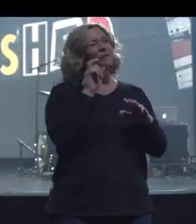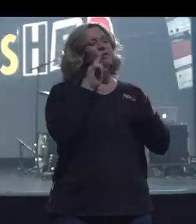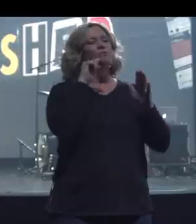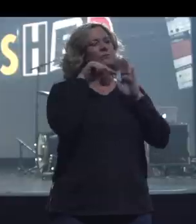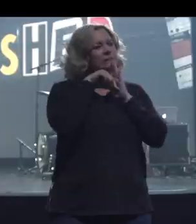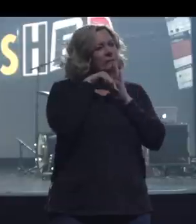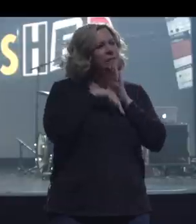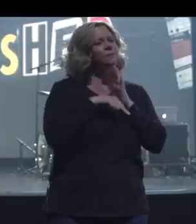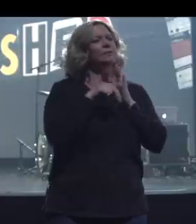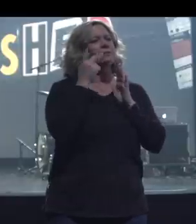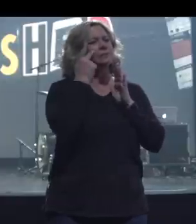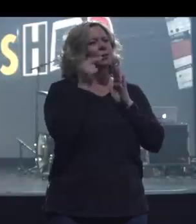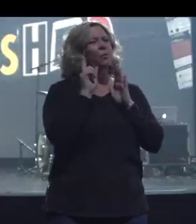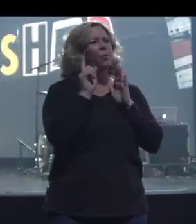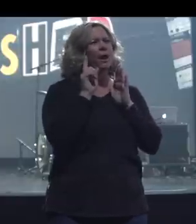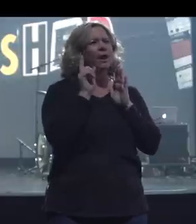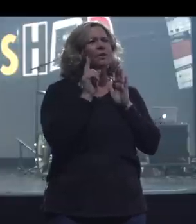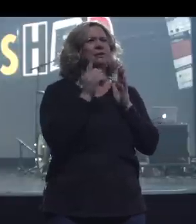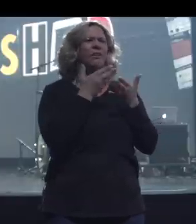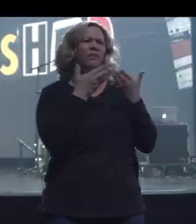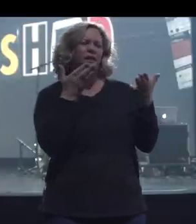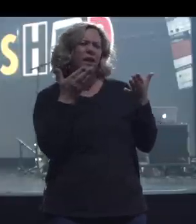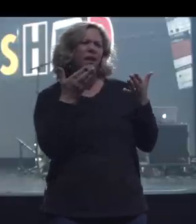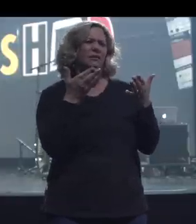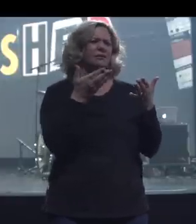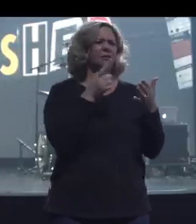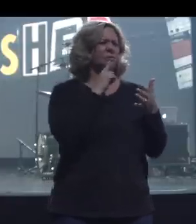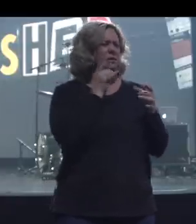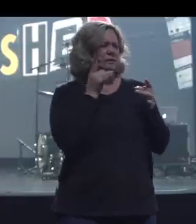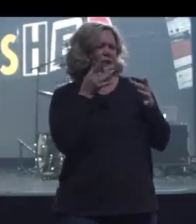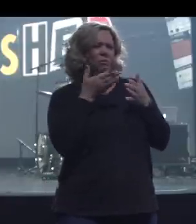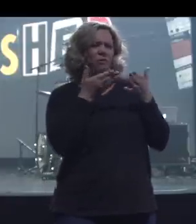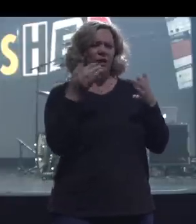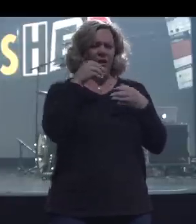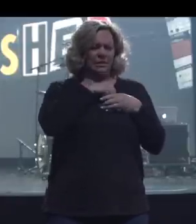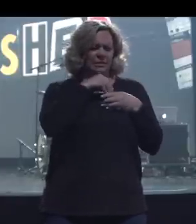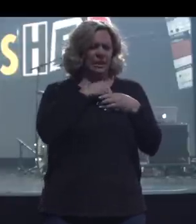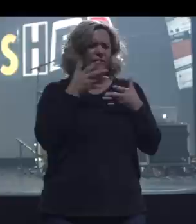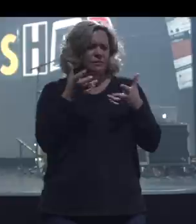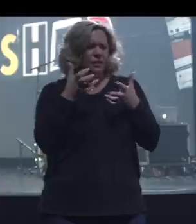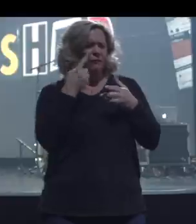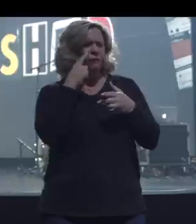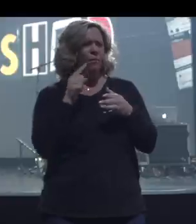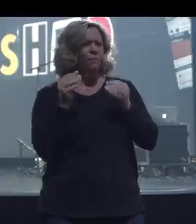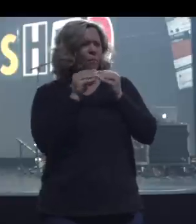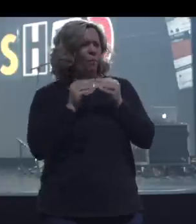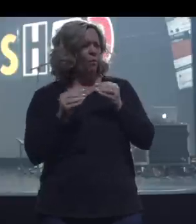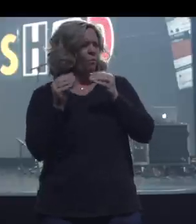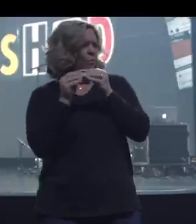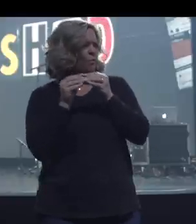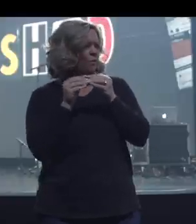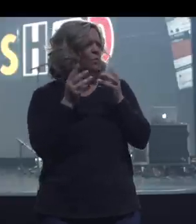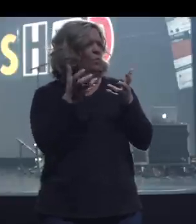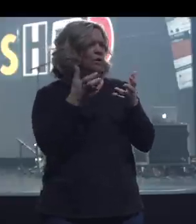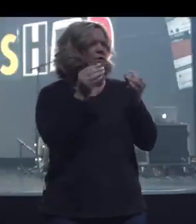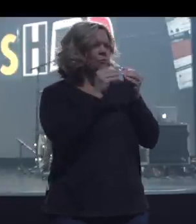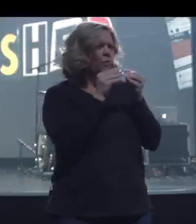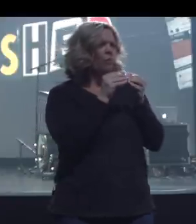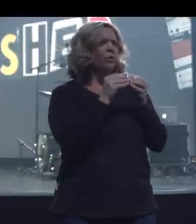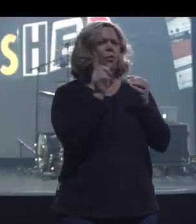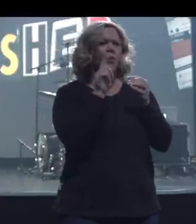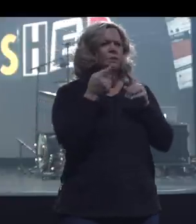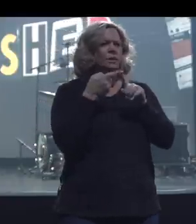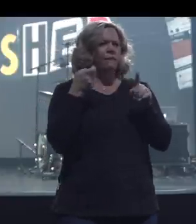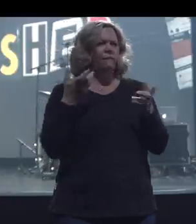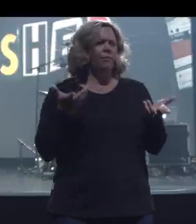at where does this thing, this nasty thing inside all of us, this desire for more, this wanting more-ishness, where does it come